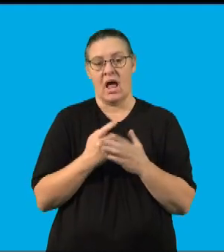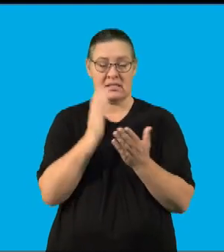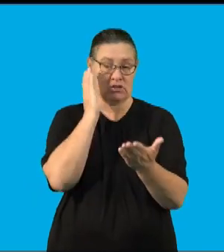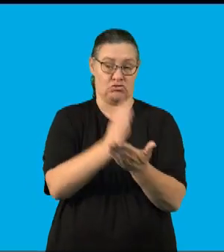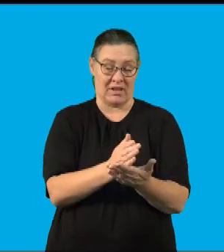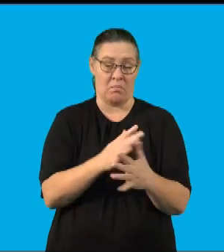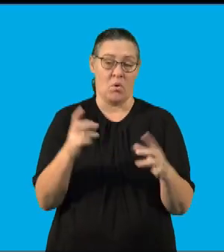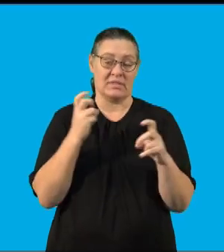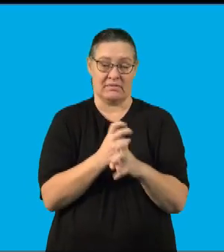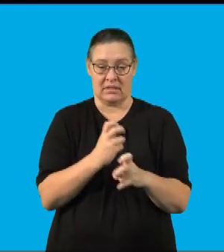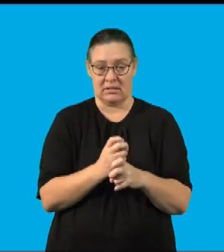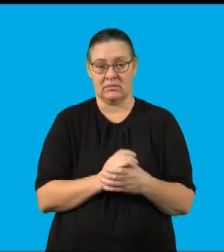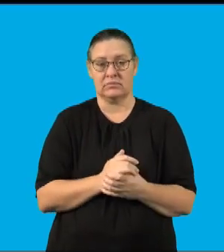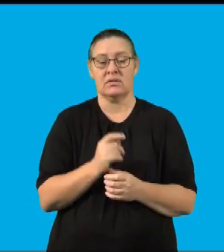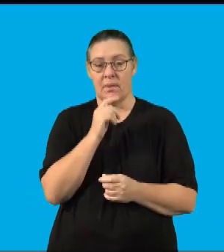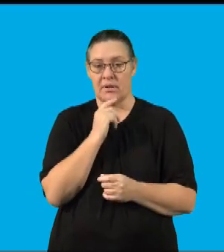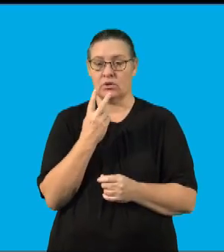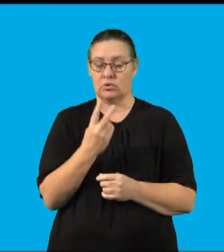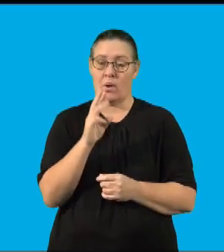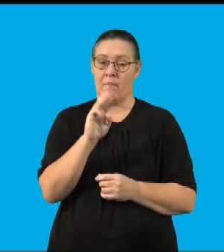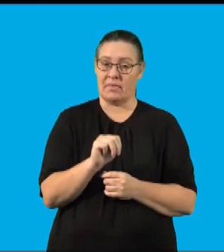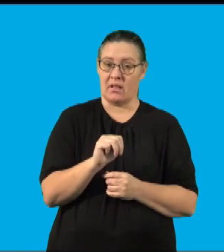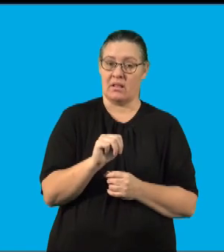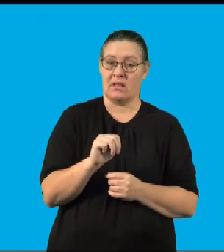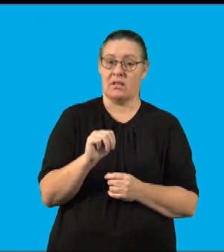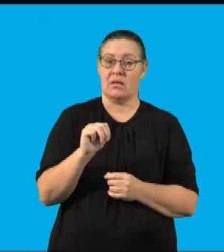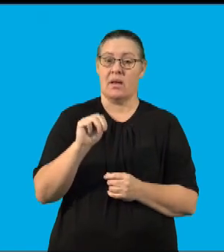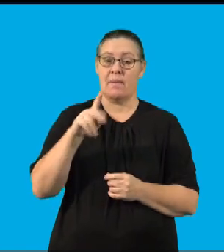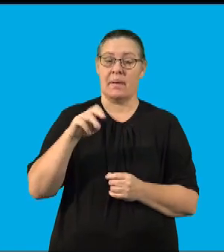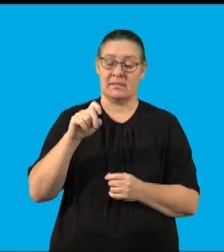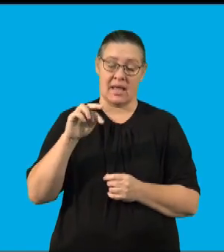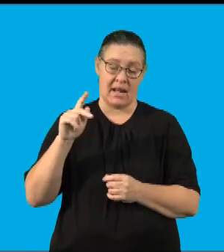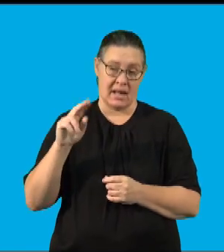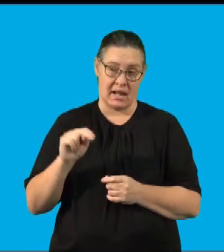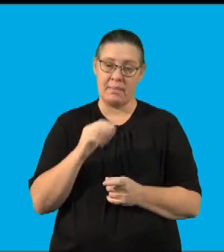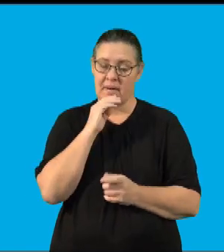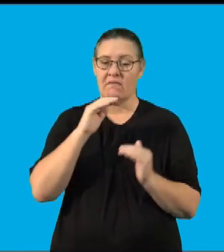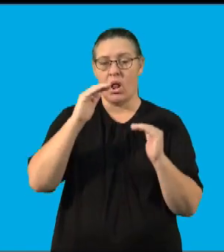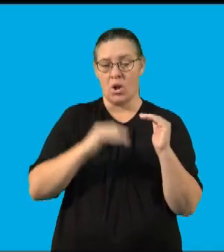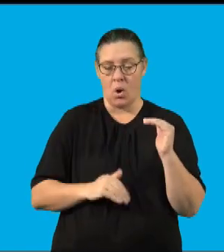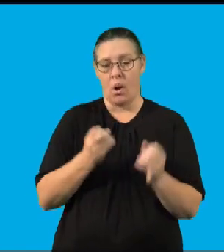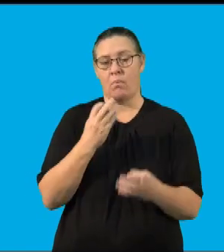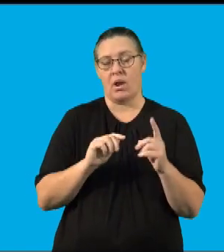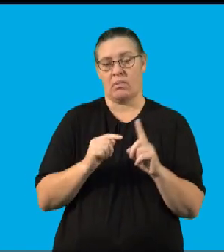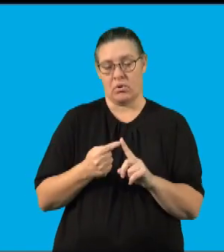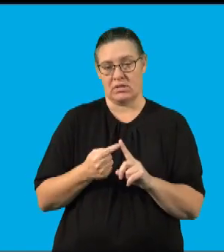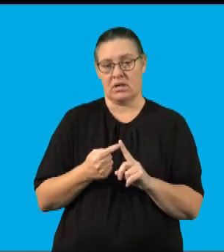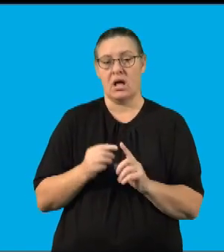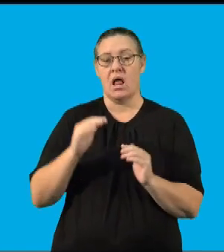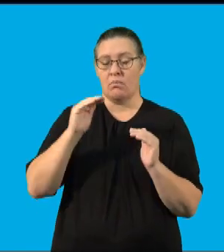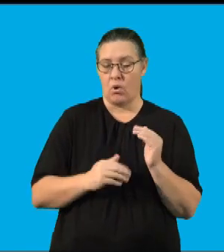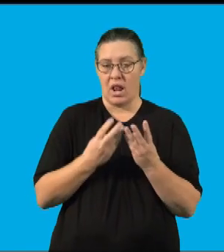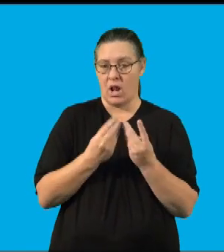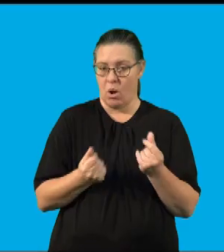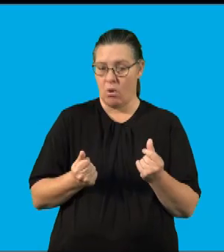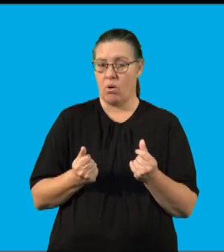as compared to a straight chain. That means the 2-methyl pentane is going to have a lower boiling point and